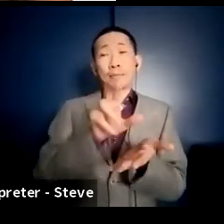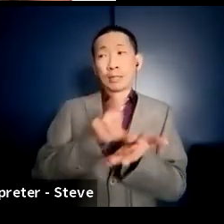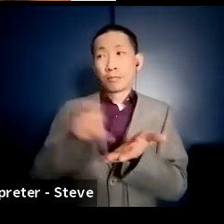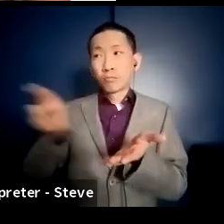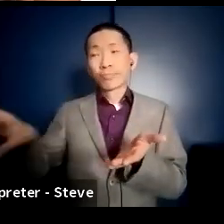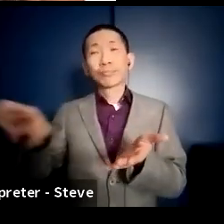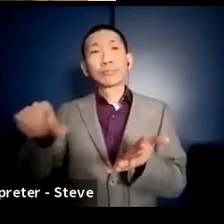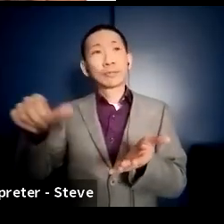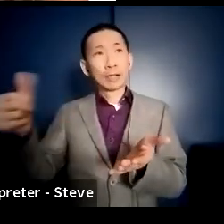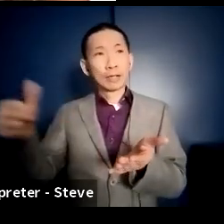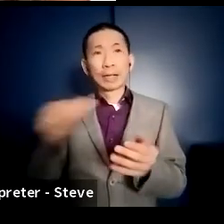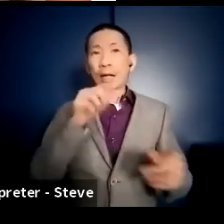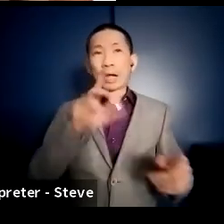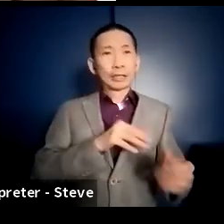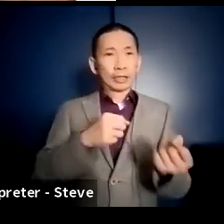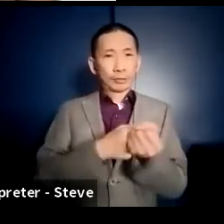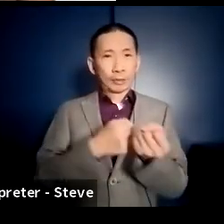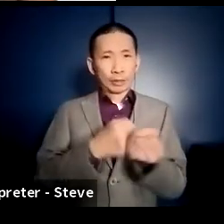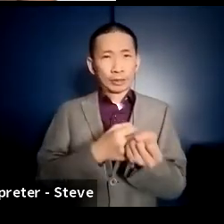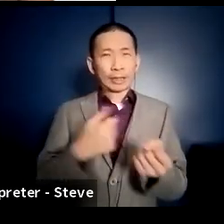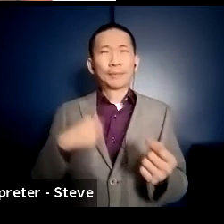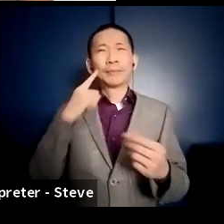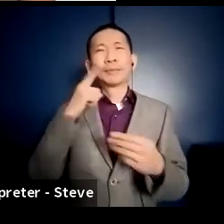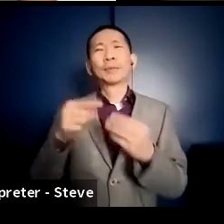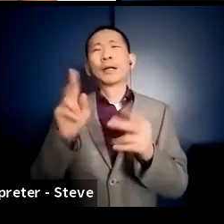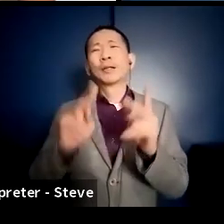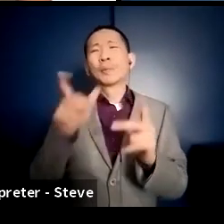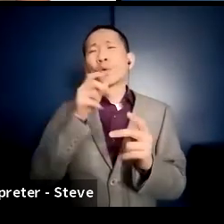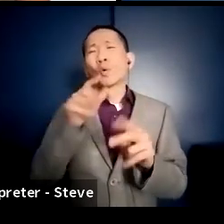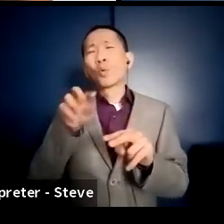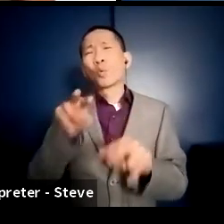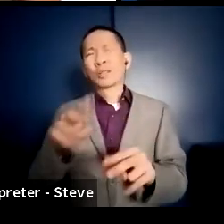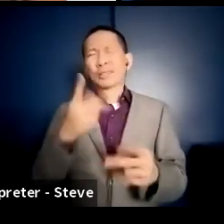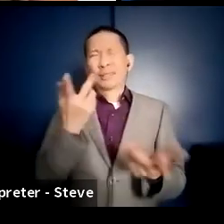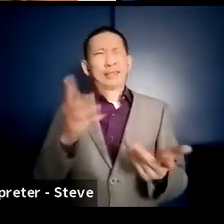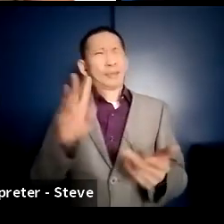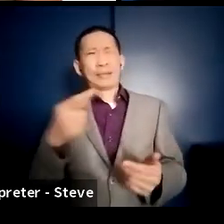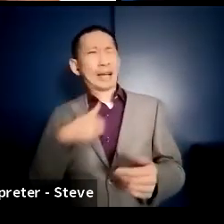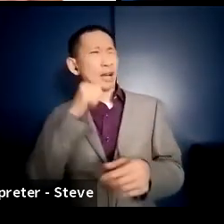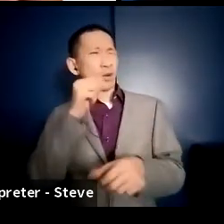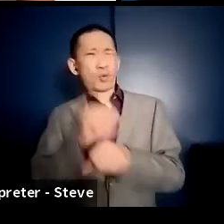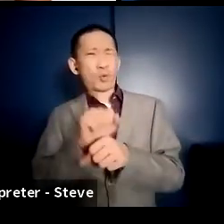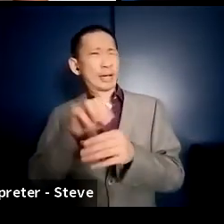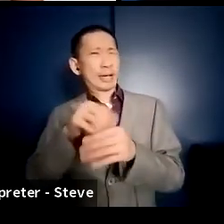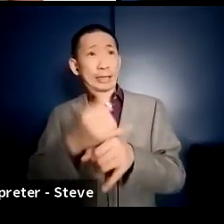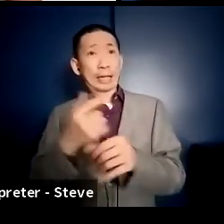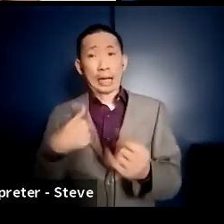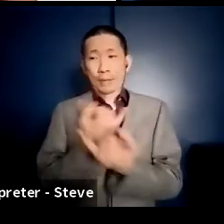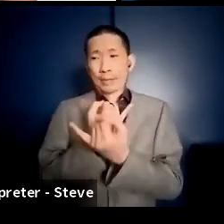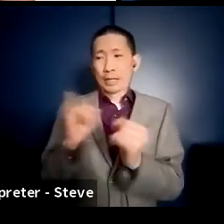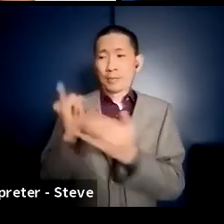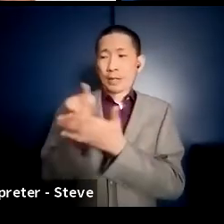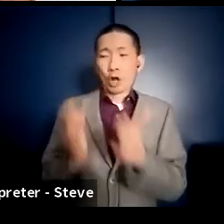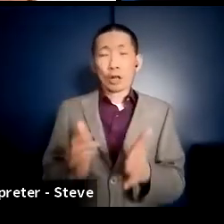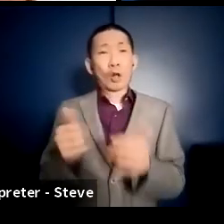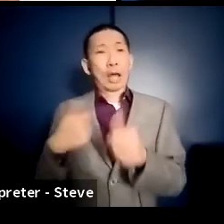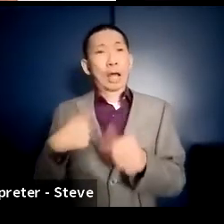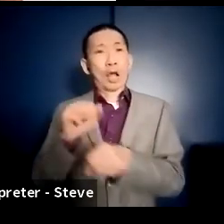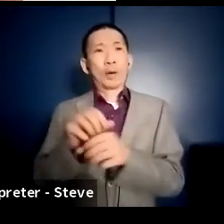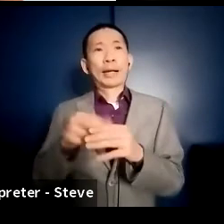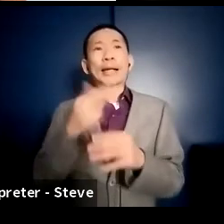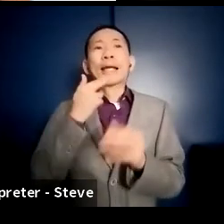And I'm thinking about the folks who might be listening who are like, but I don't work at an institution, I'm an independent artist, or like, I work in a